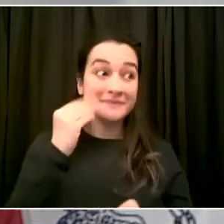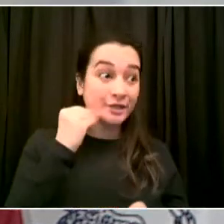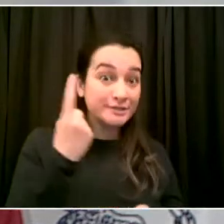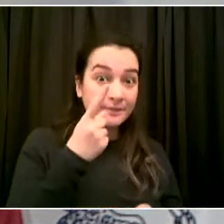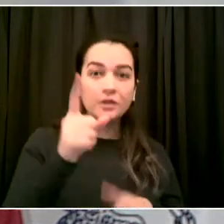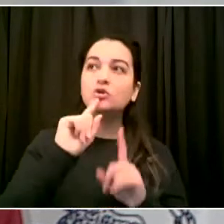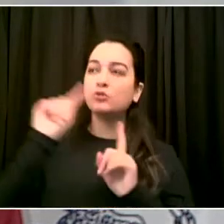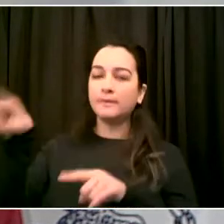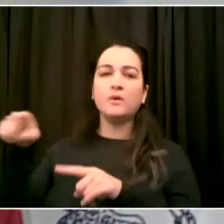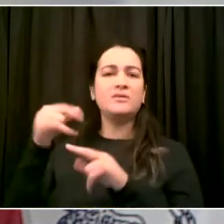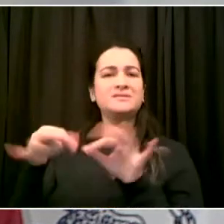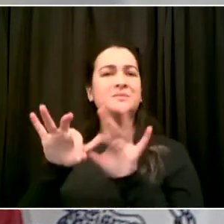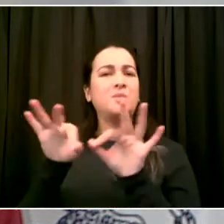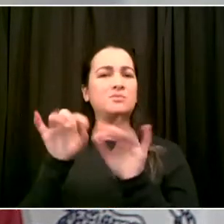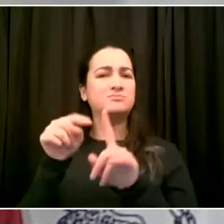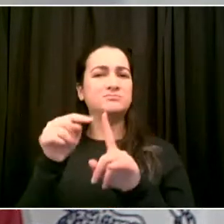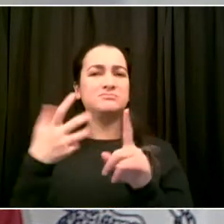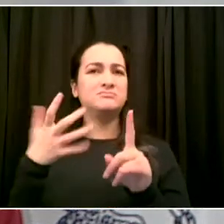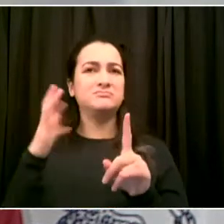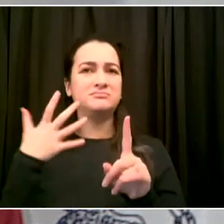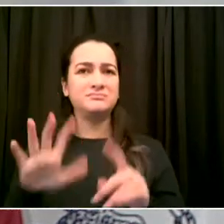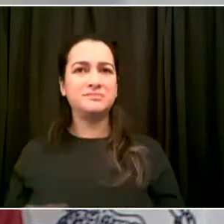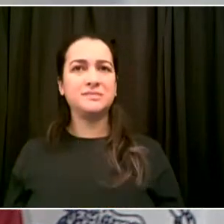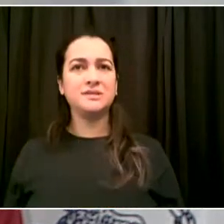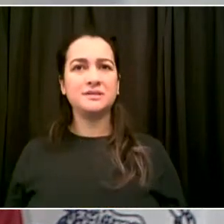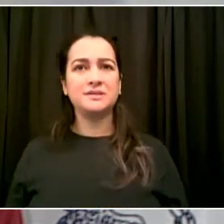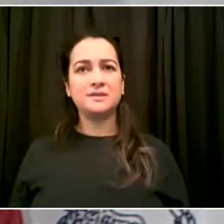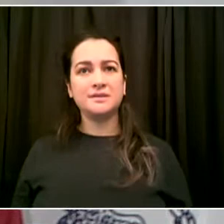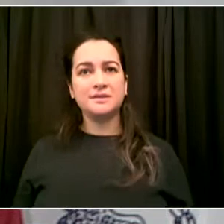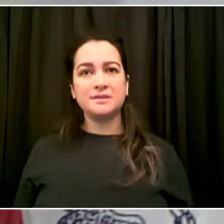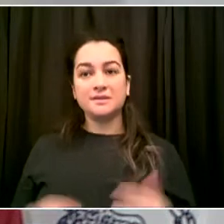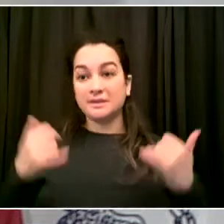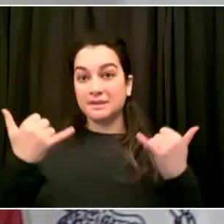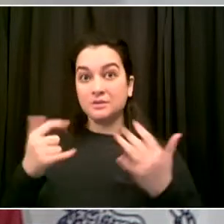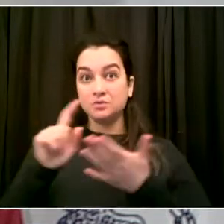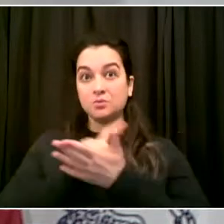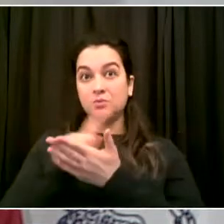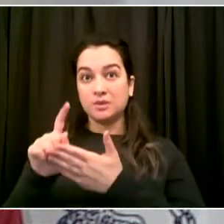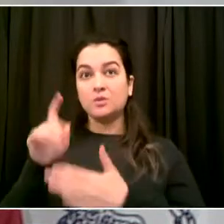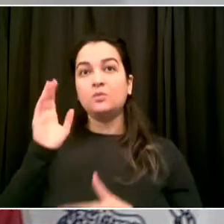take. Inspector Liu, you want to add to that?